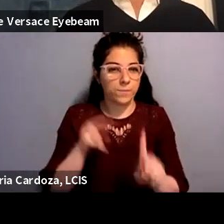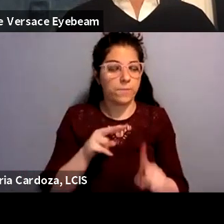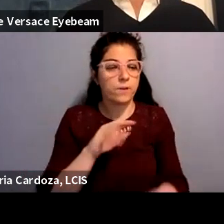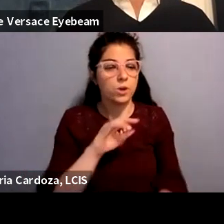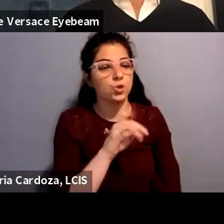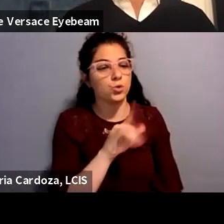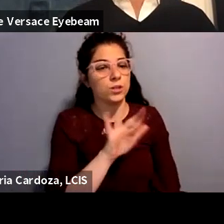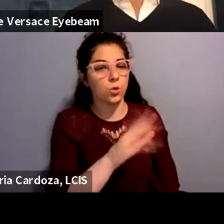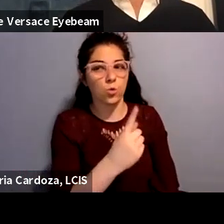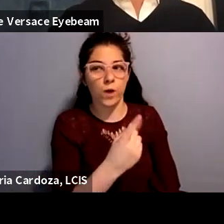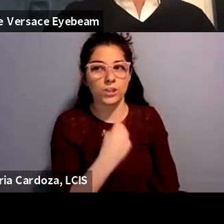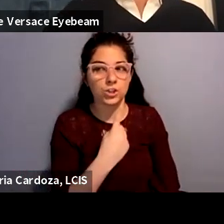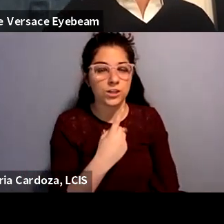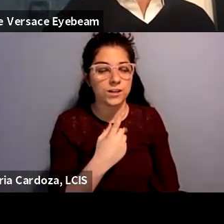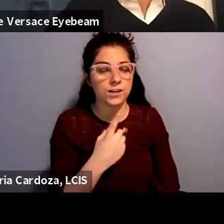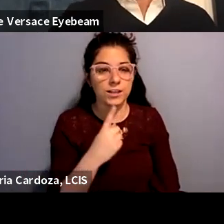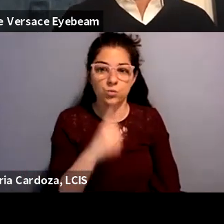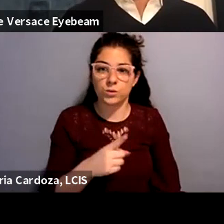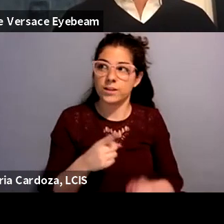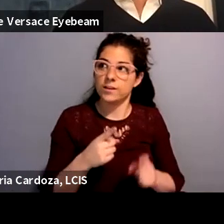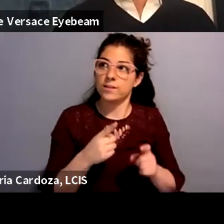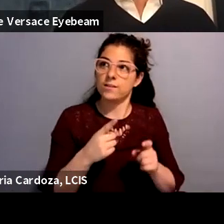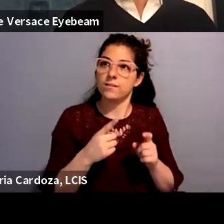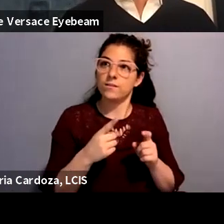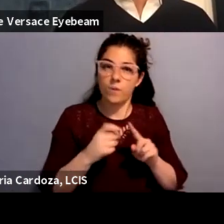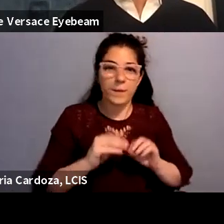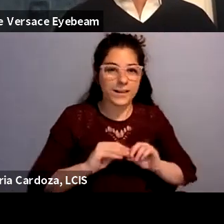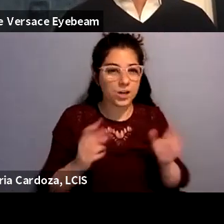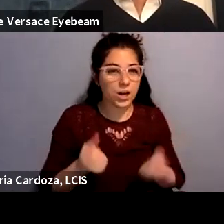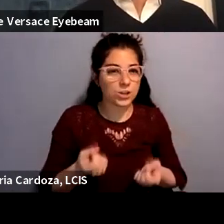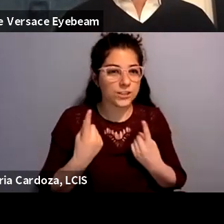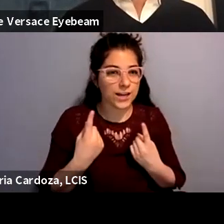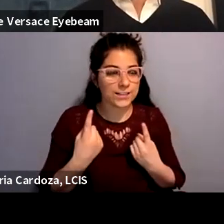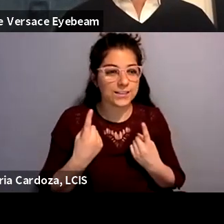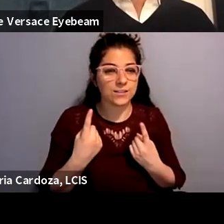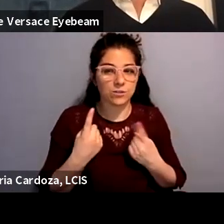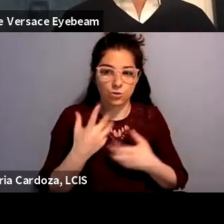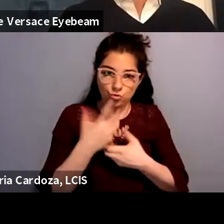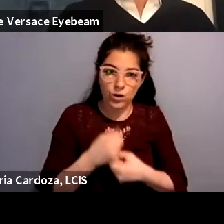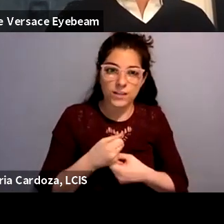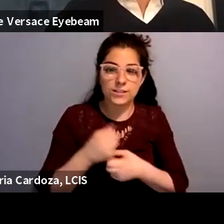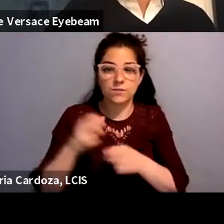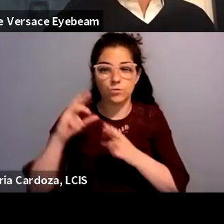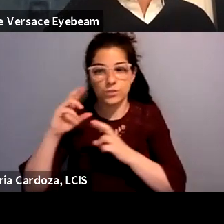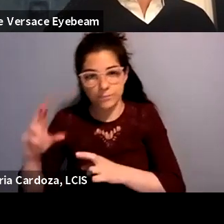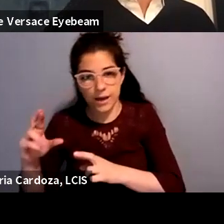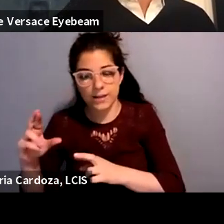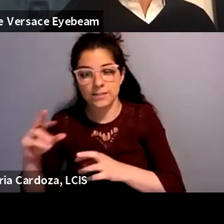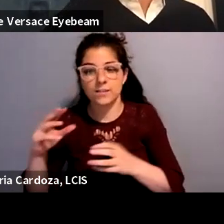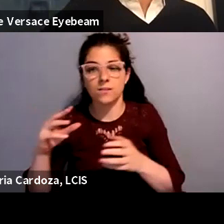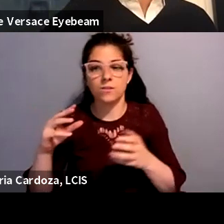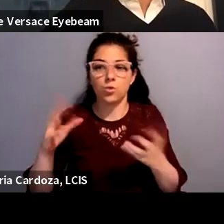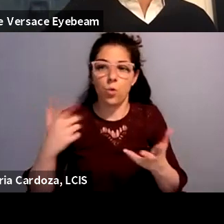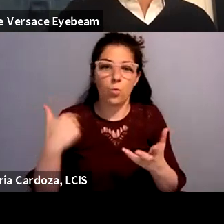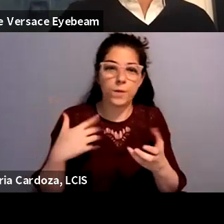I think it comes from a real clear understanding, trust, and respect to what we